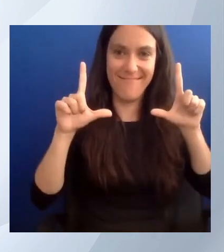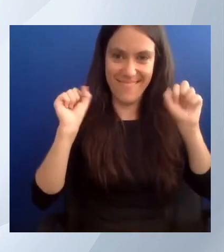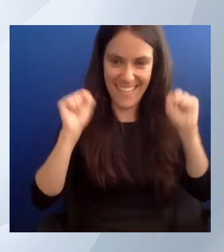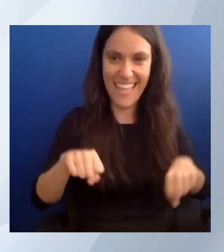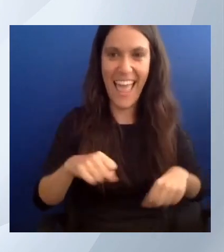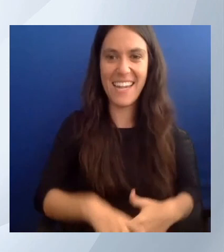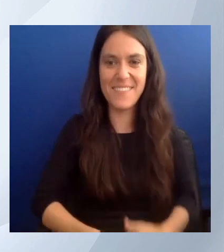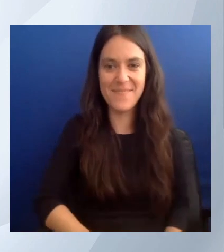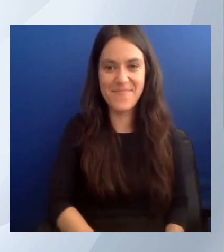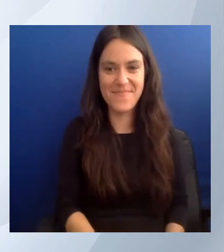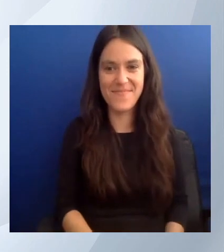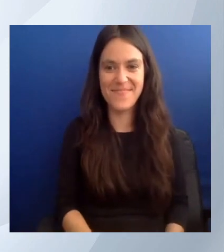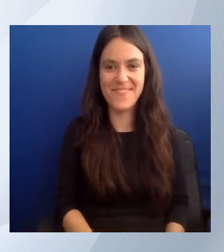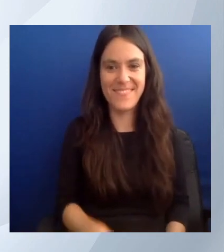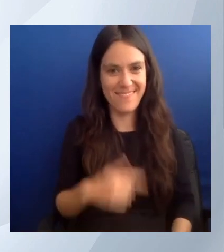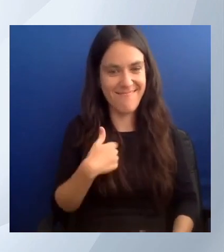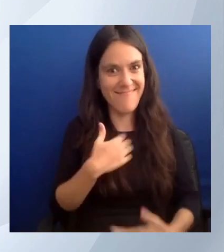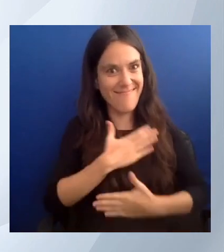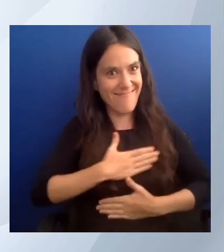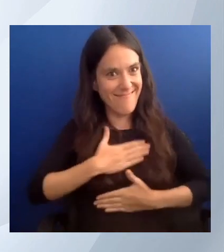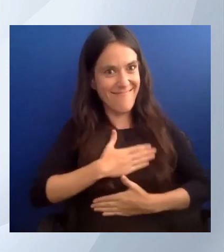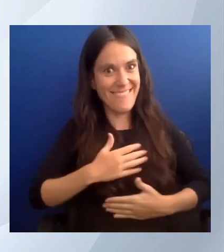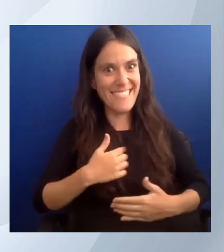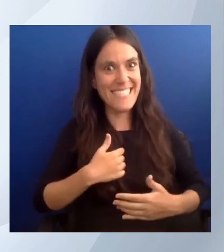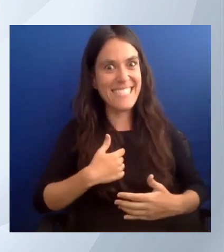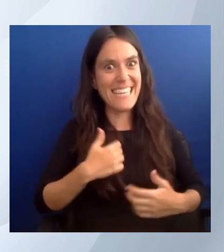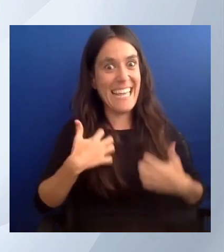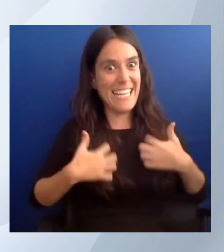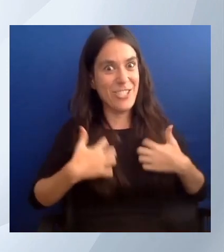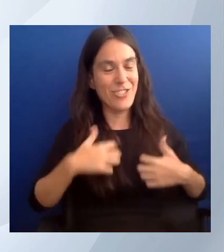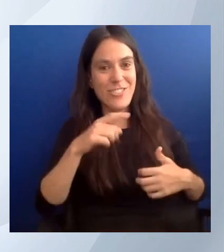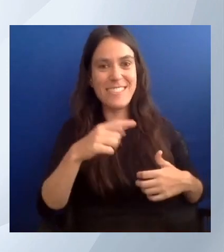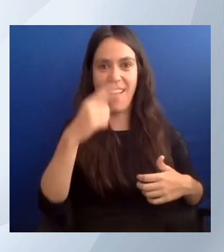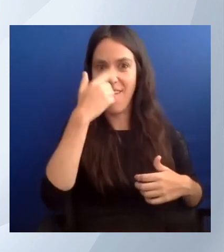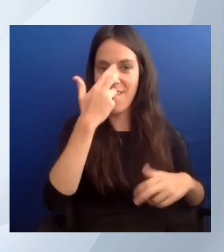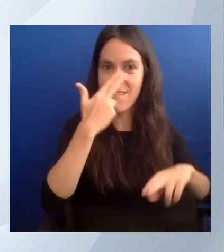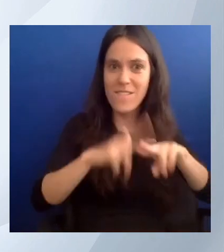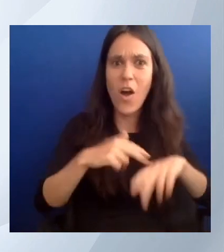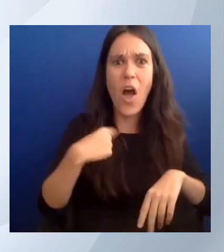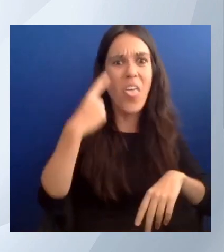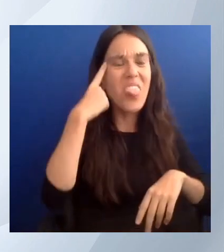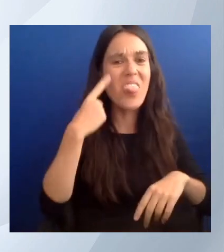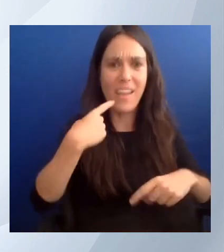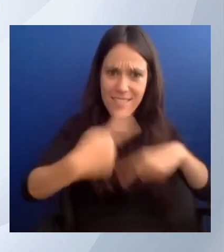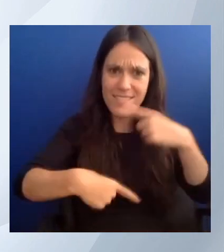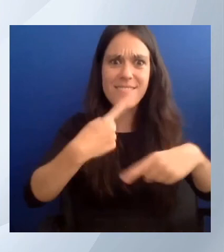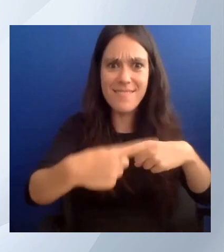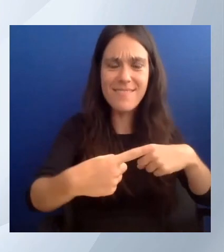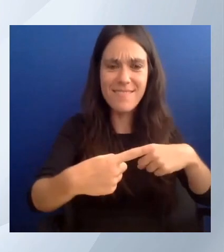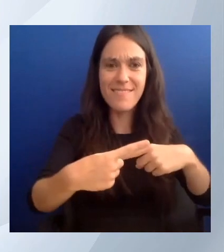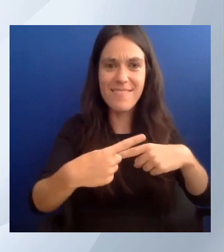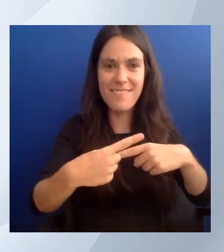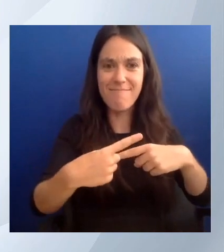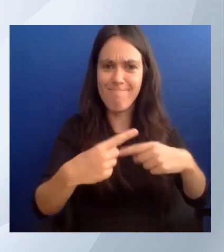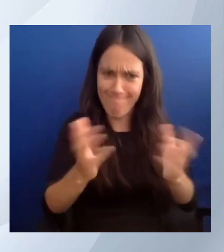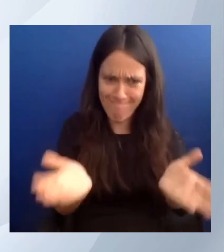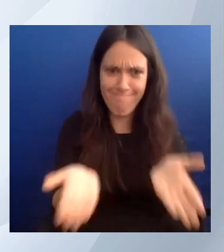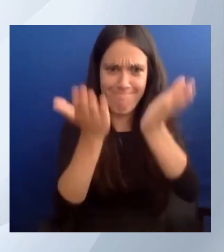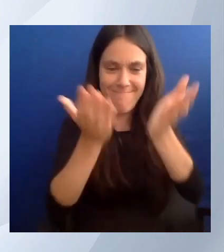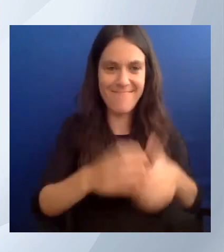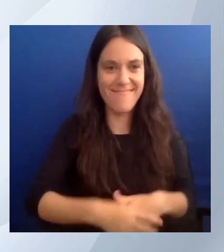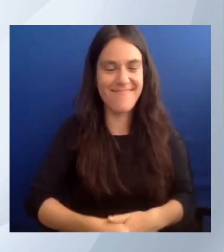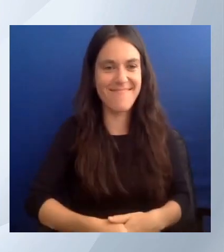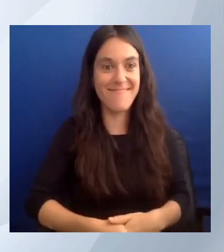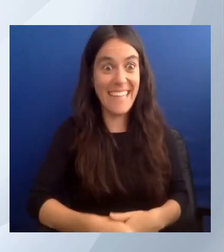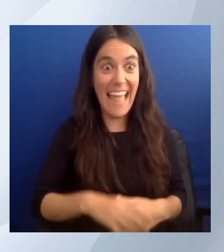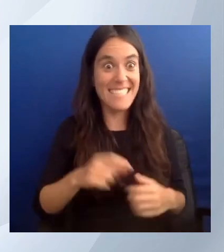a lot of fun, and it was so interesting. But we also, you probably couldn't hear it at home, but we laughed so much. Yeah, it's the way you bring it.